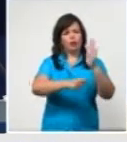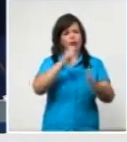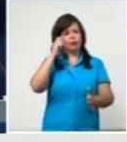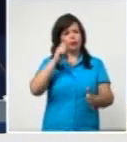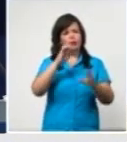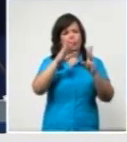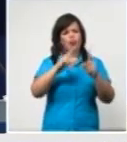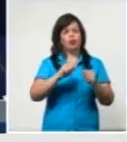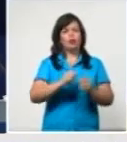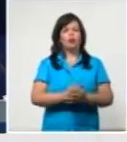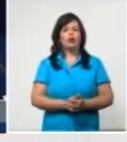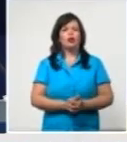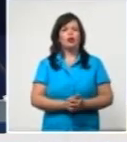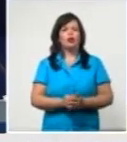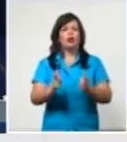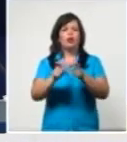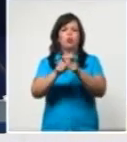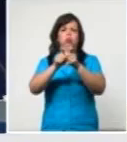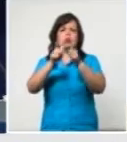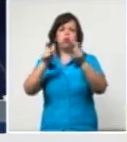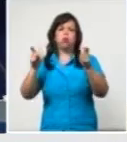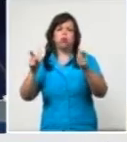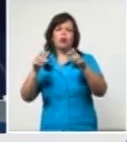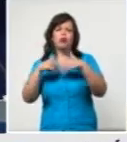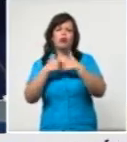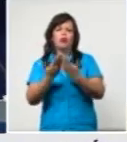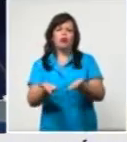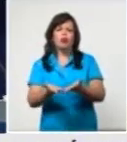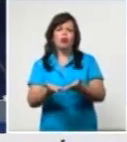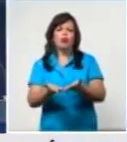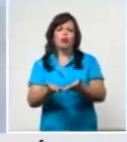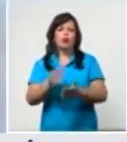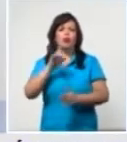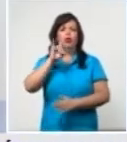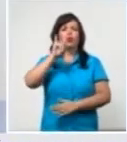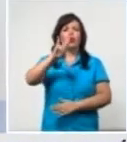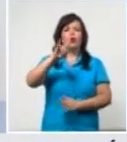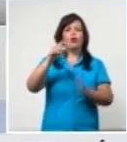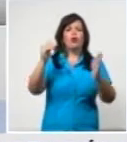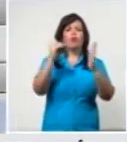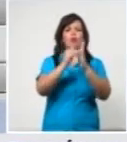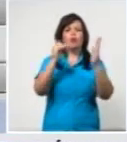165,558 more than yesterday. Regrettably,